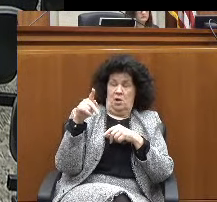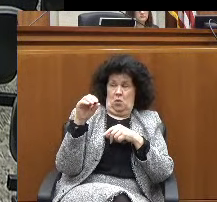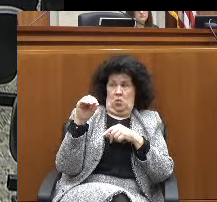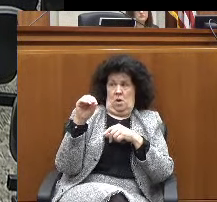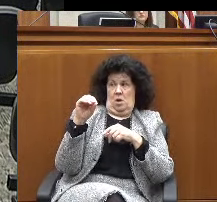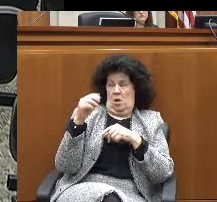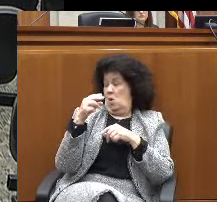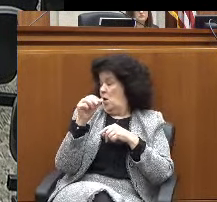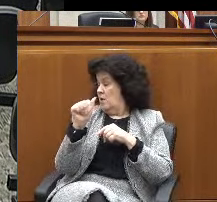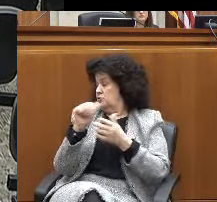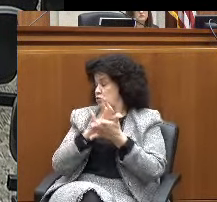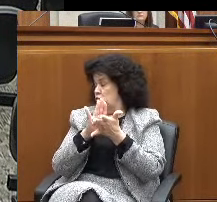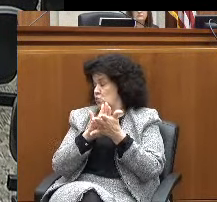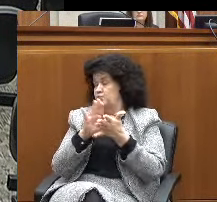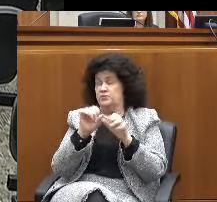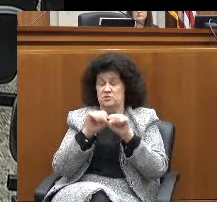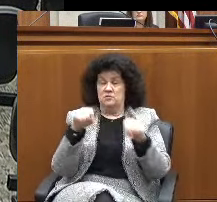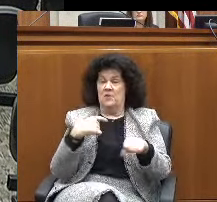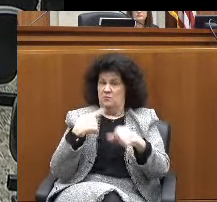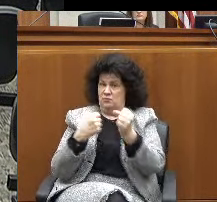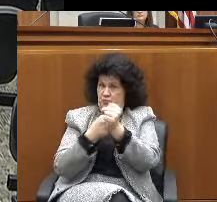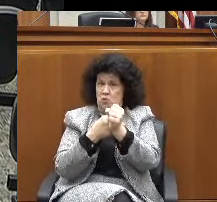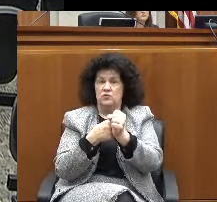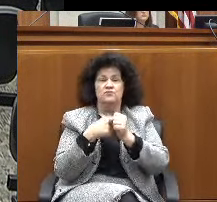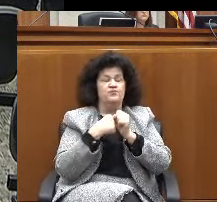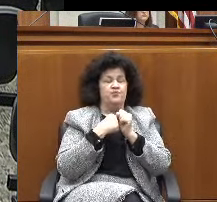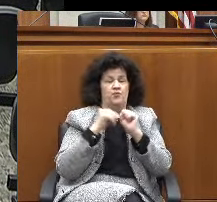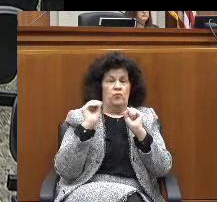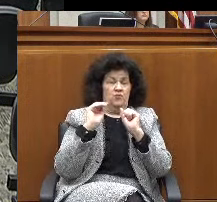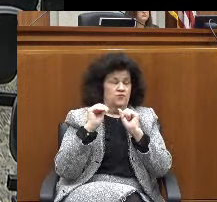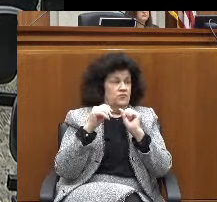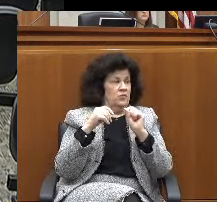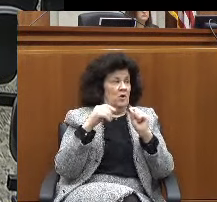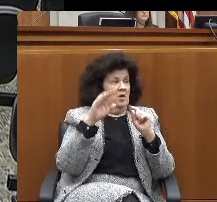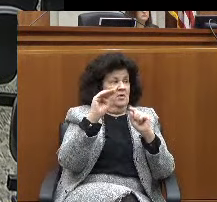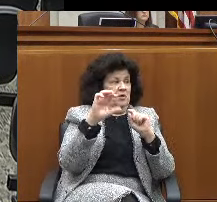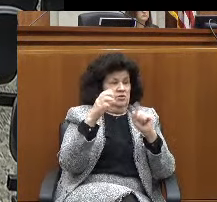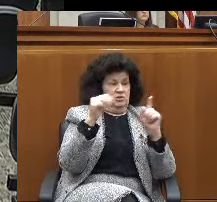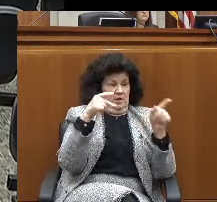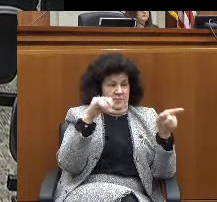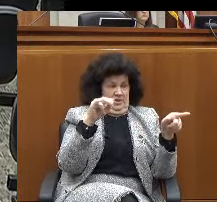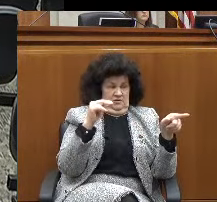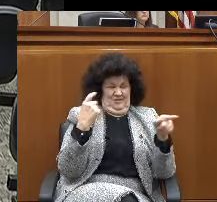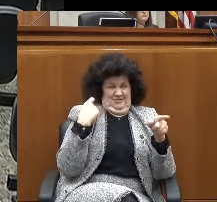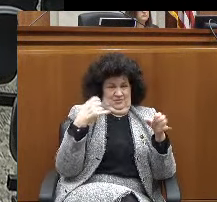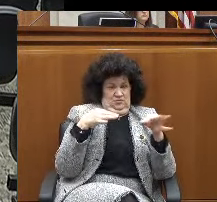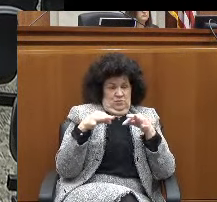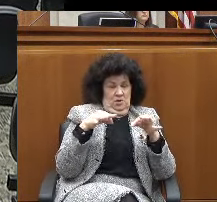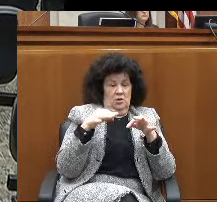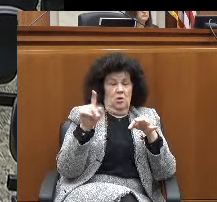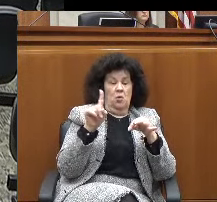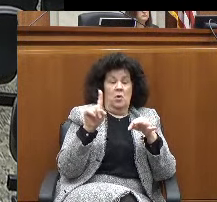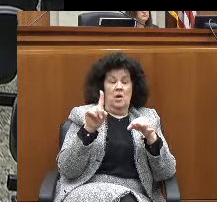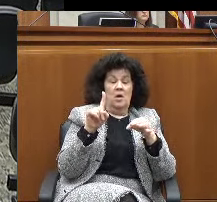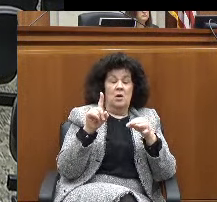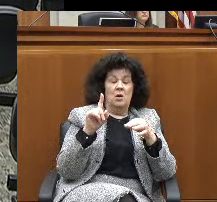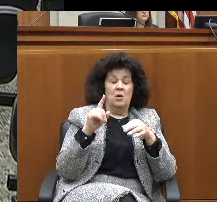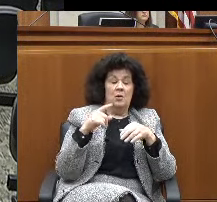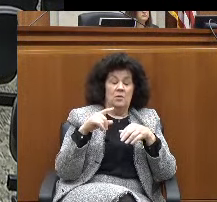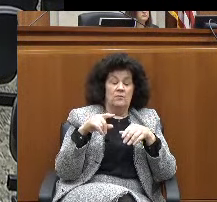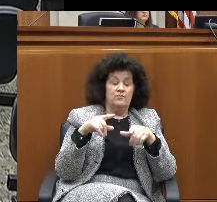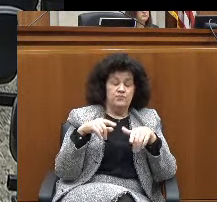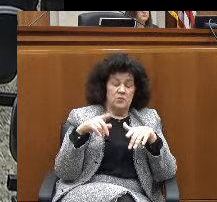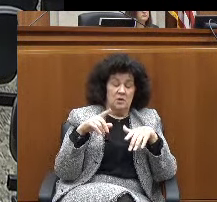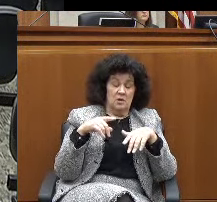as presented. Where Mr. Chapin's situation shows you where one of his employees can go from